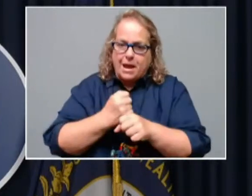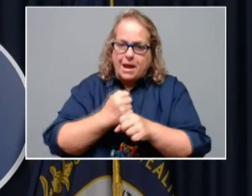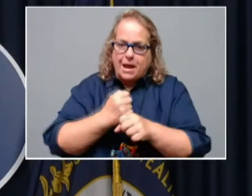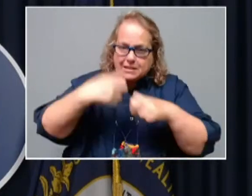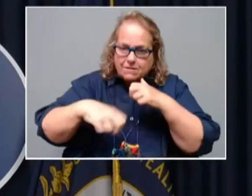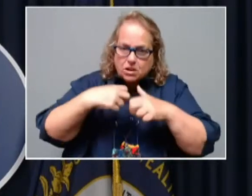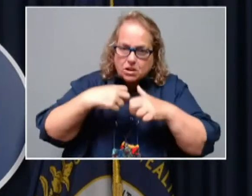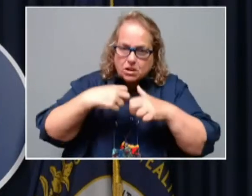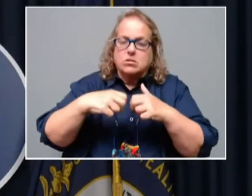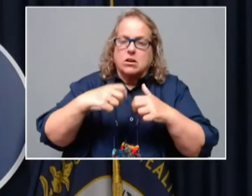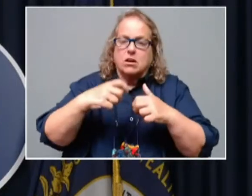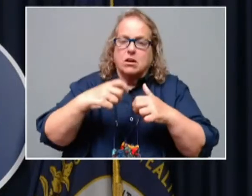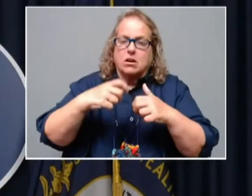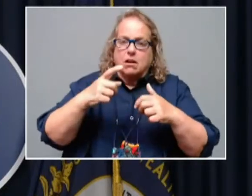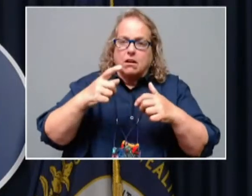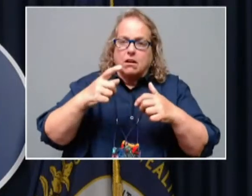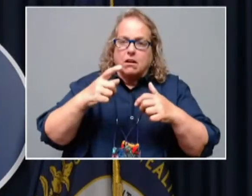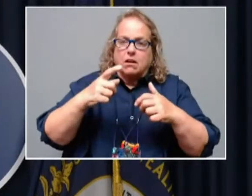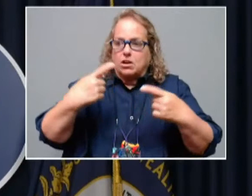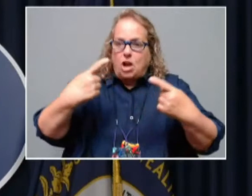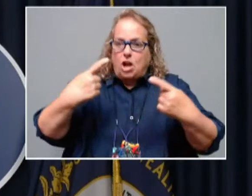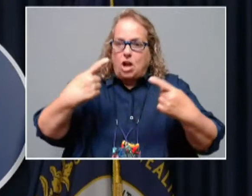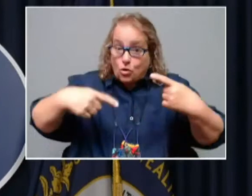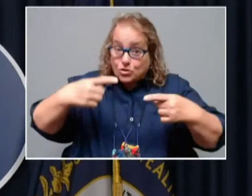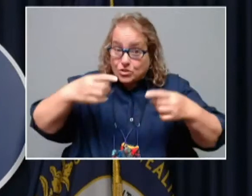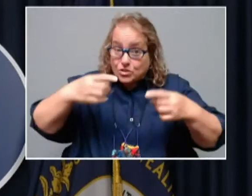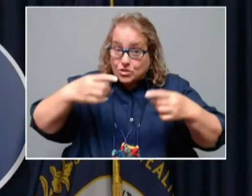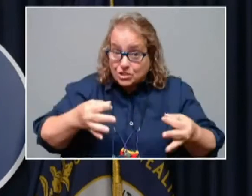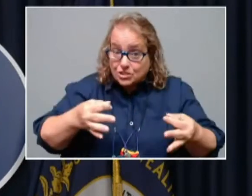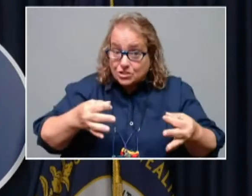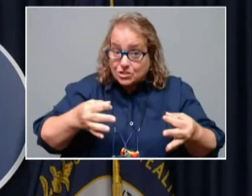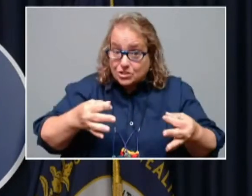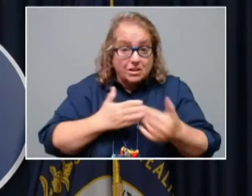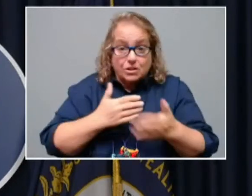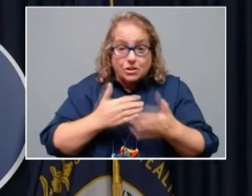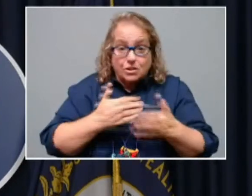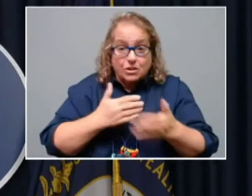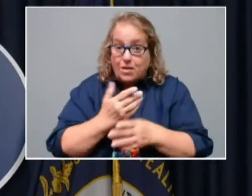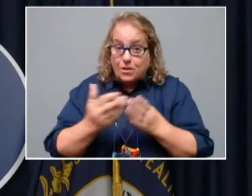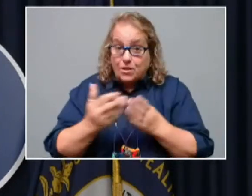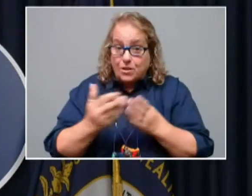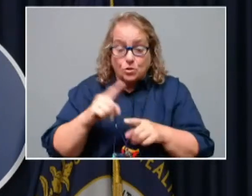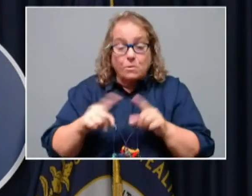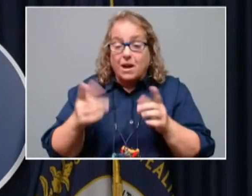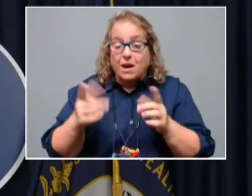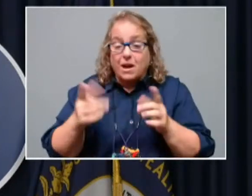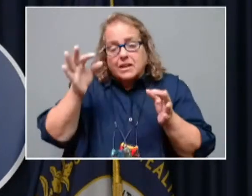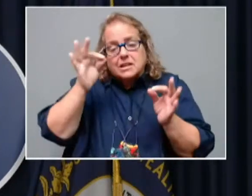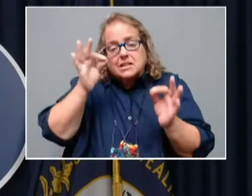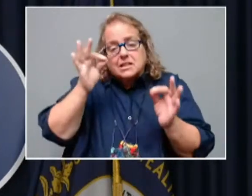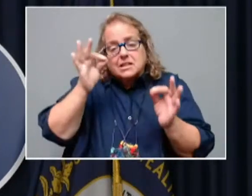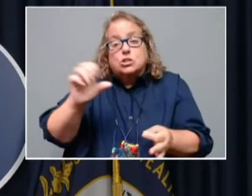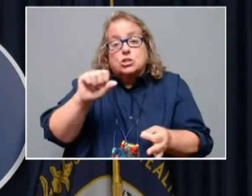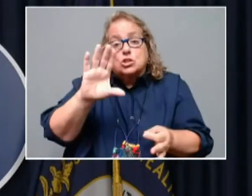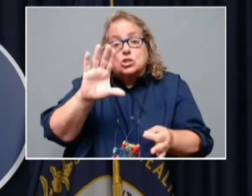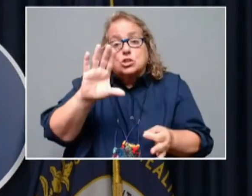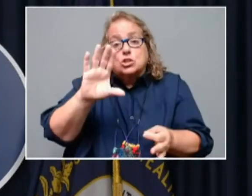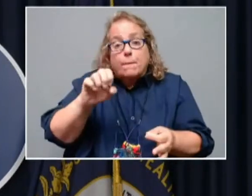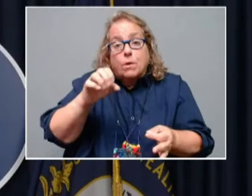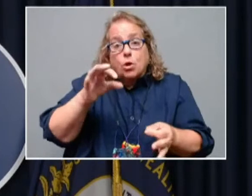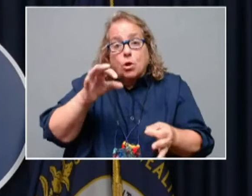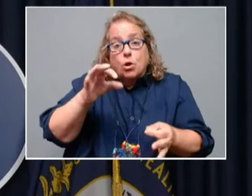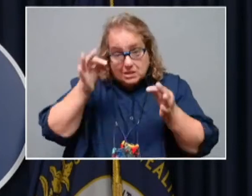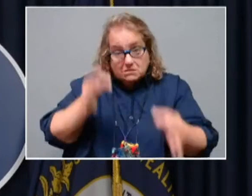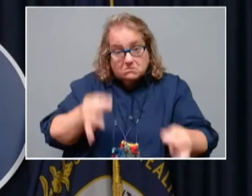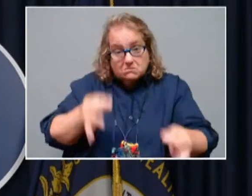if it's the right thing to do. But the decision's the decision, right? That's the law. The position